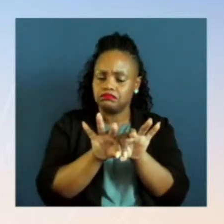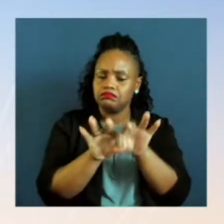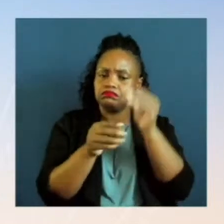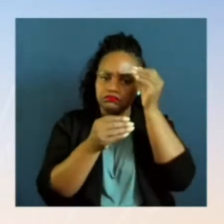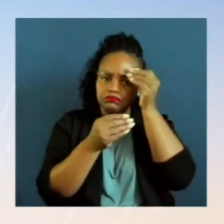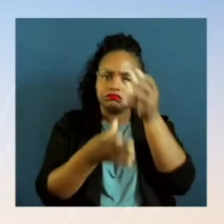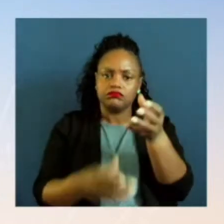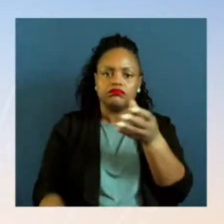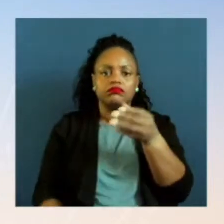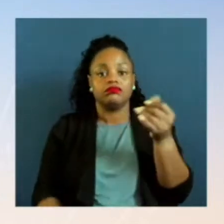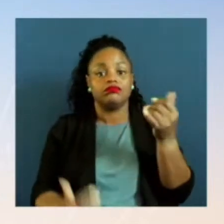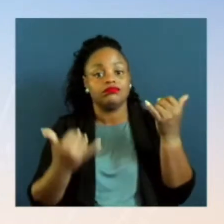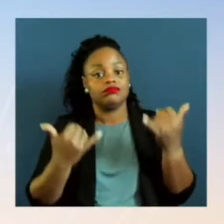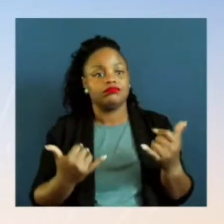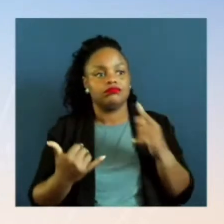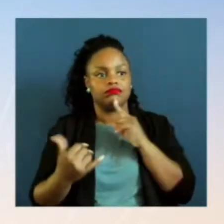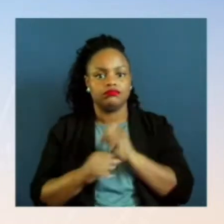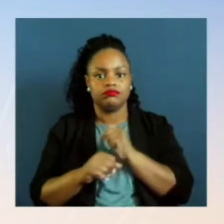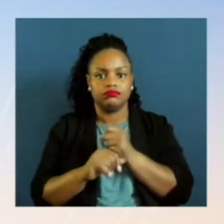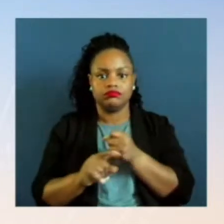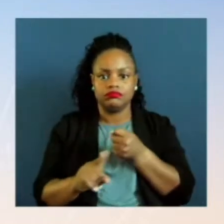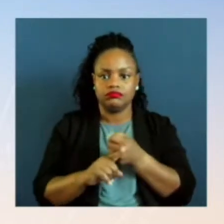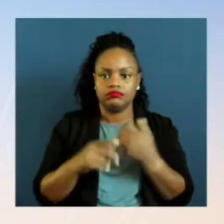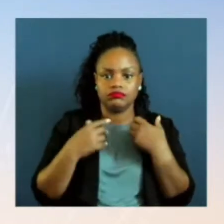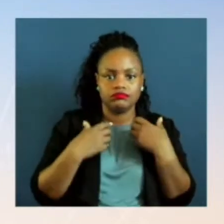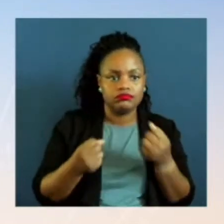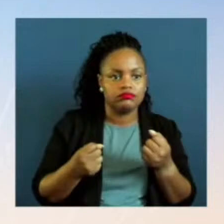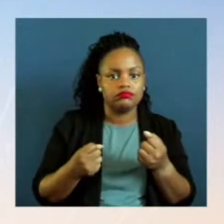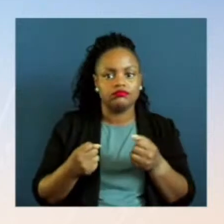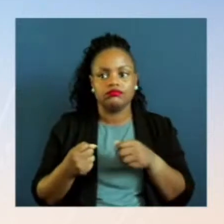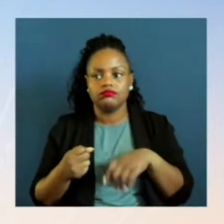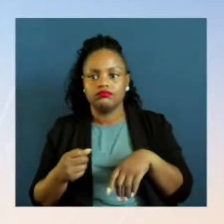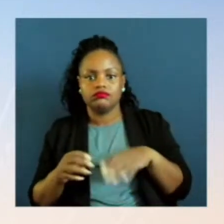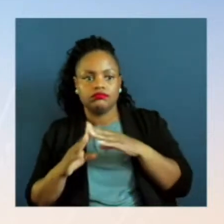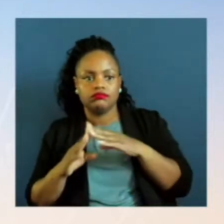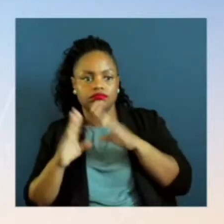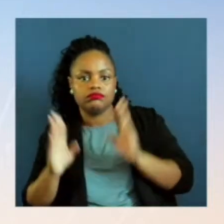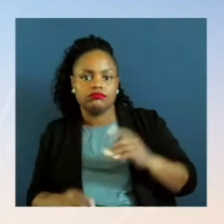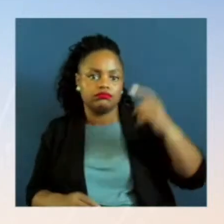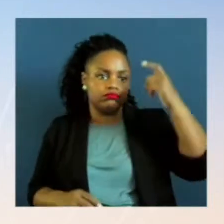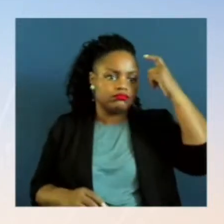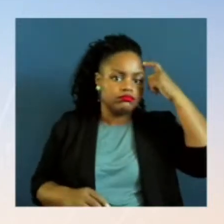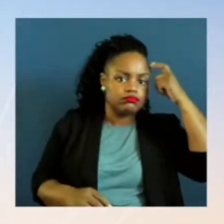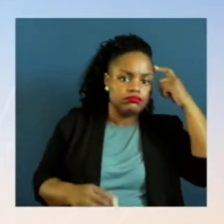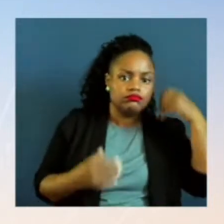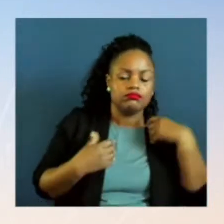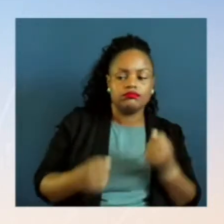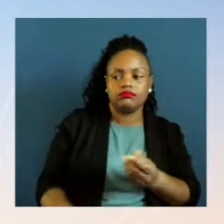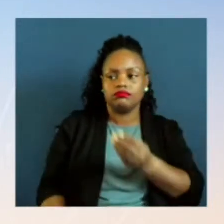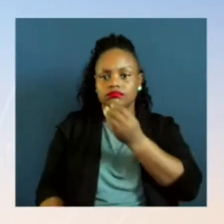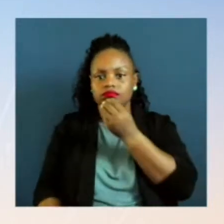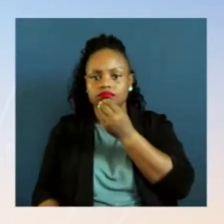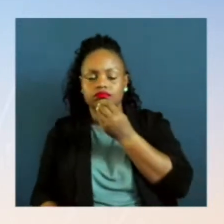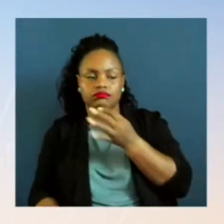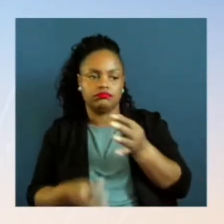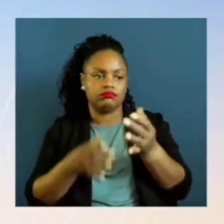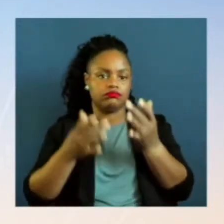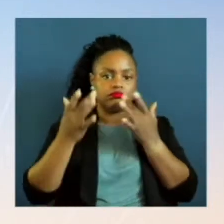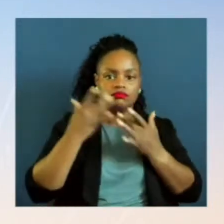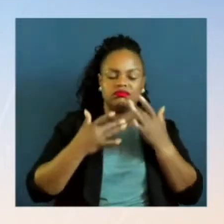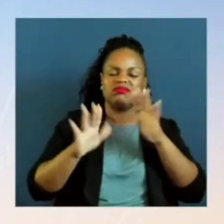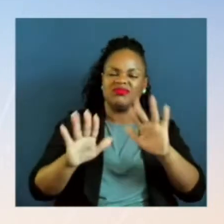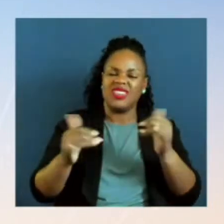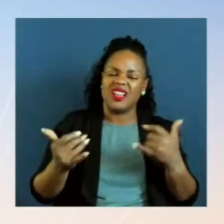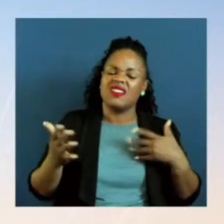including housing, education, mental health, and food insecurity. We've been really encouraged by how receptive people have been to these conversations, and more